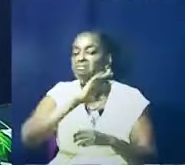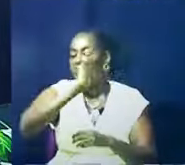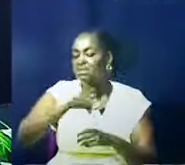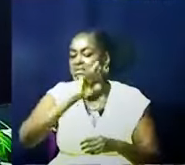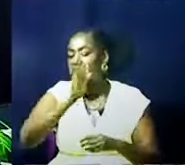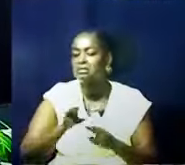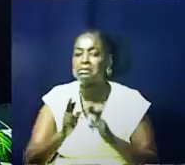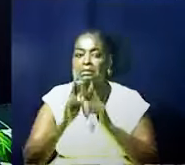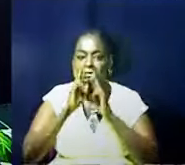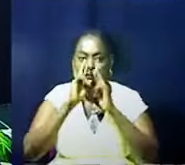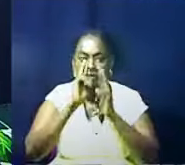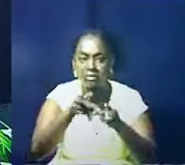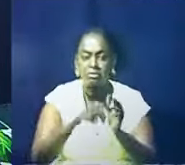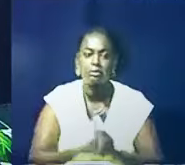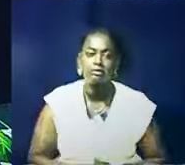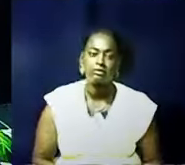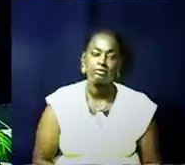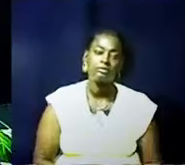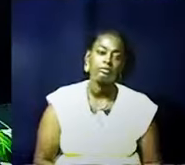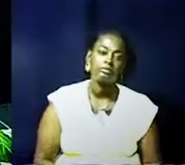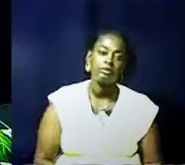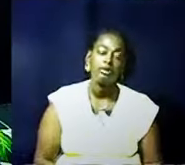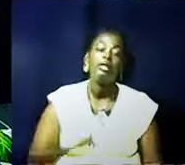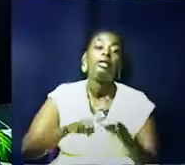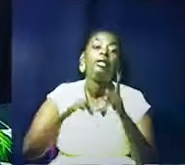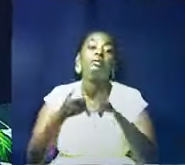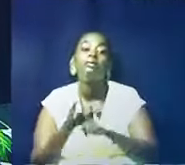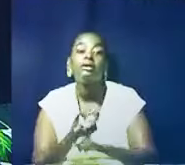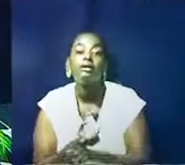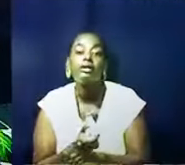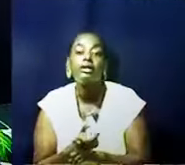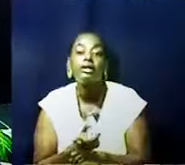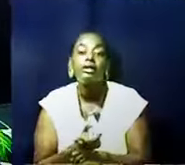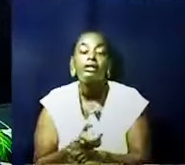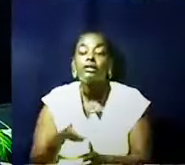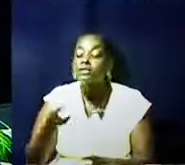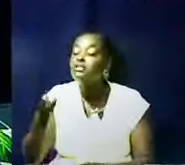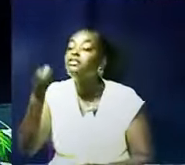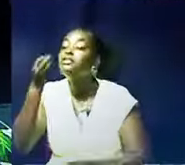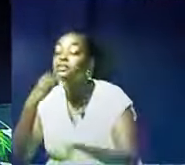also preparing his gari, guess gari, oh, said,